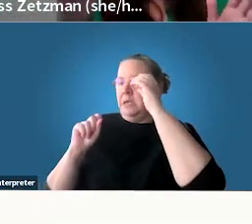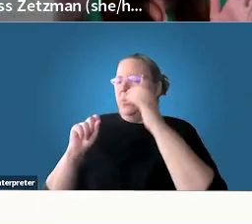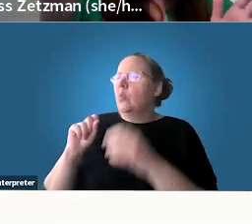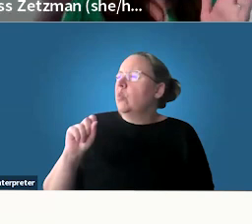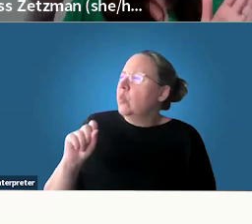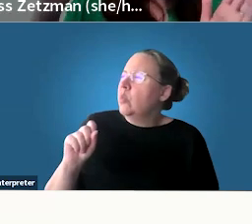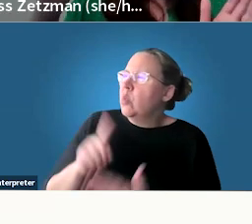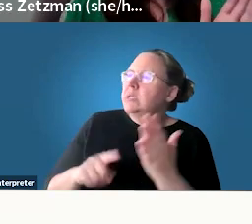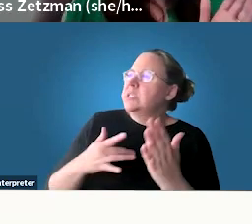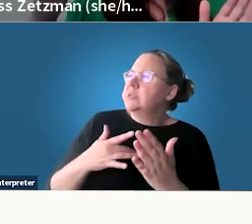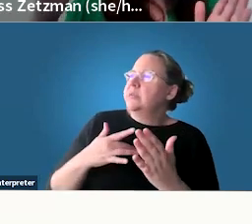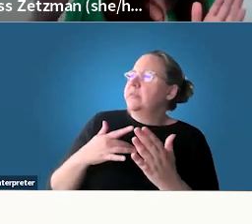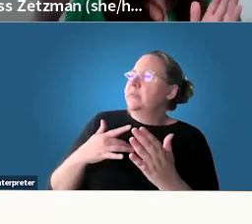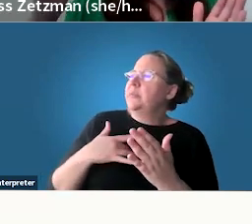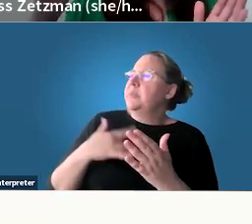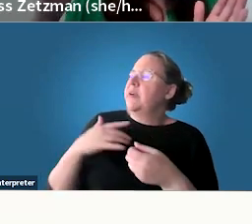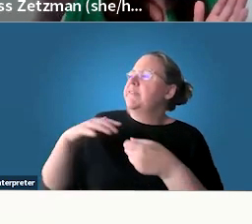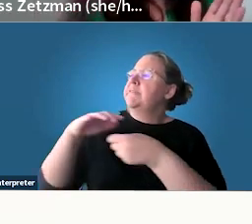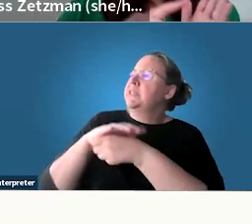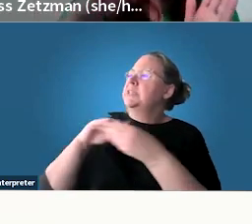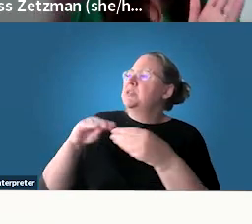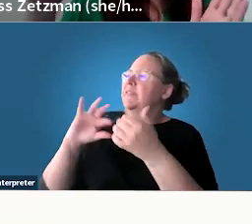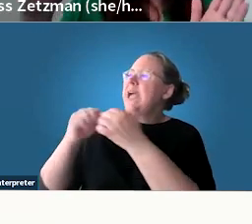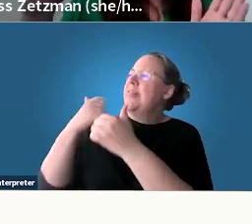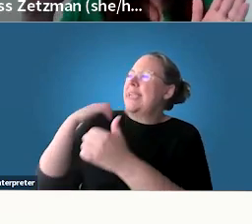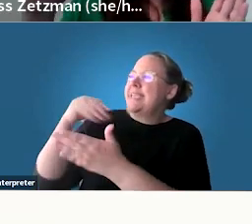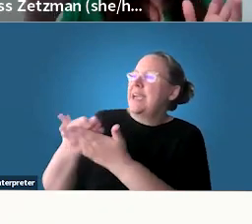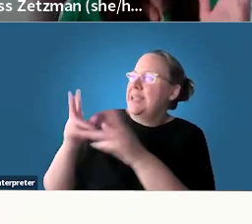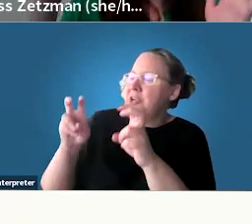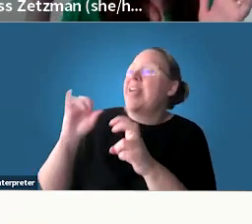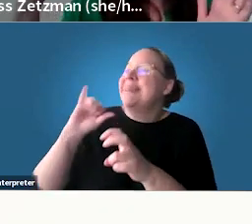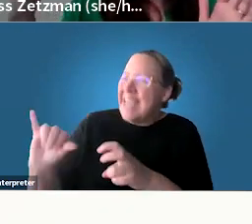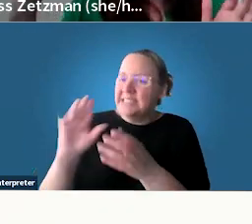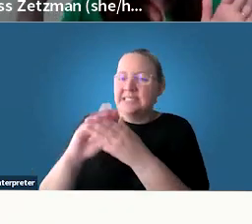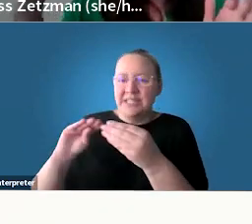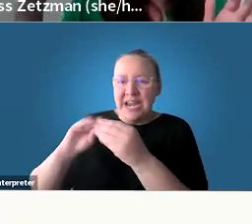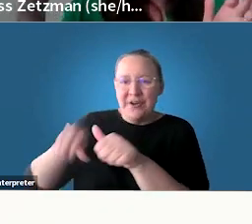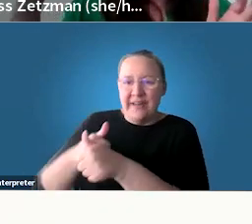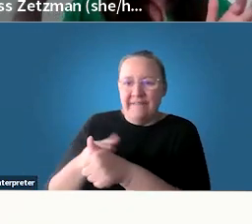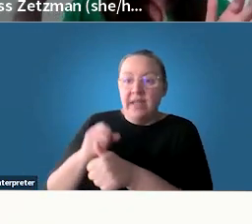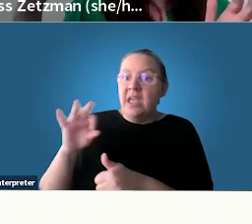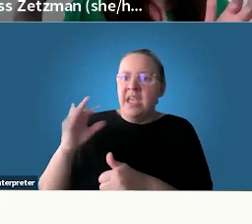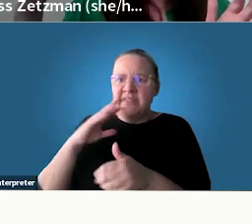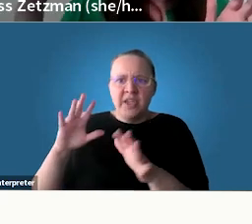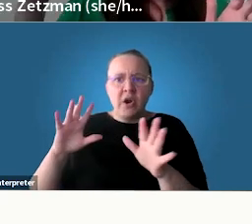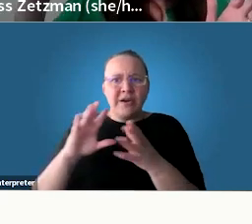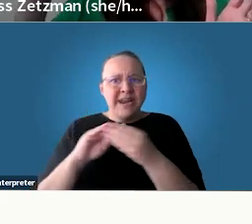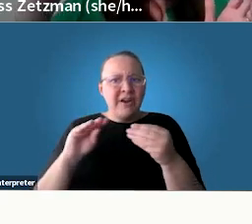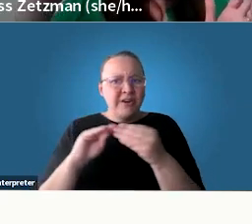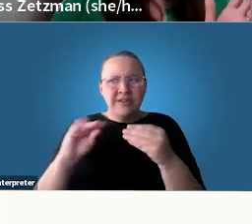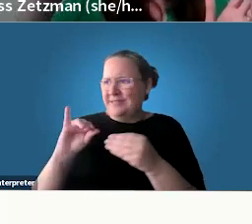what do people fill in the story of how they got there? Because that's the narrative. And if there are dominant narratives out